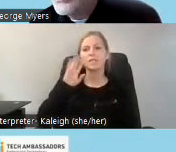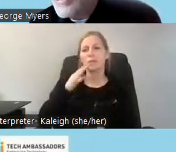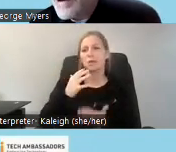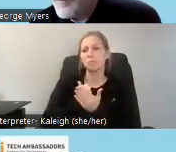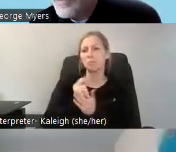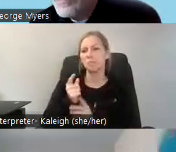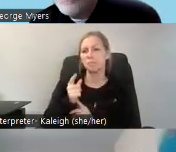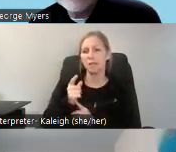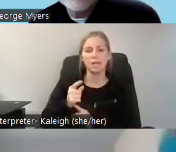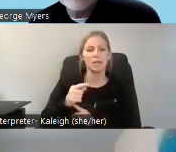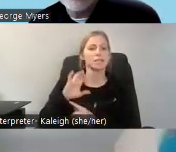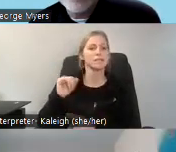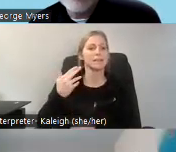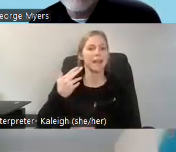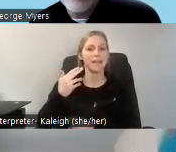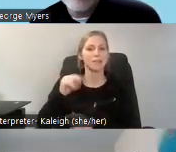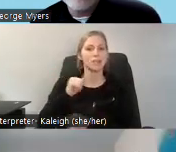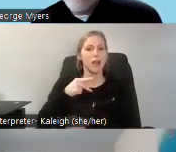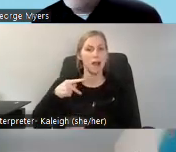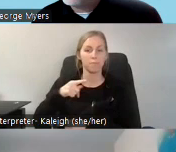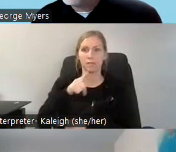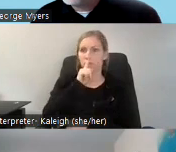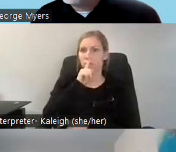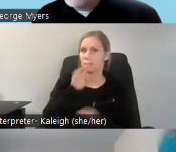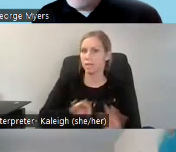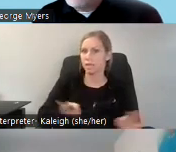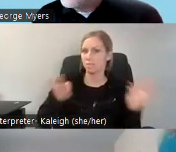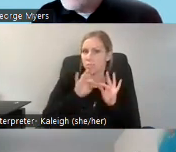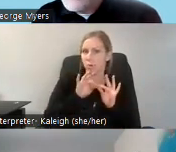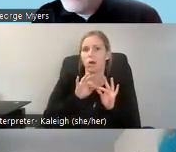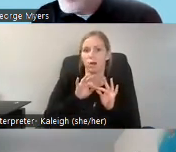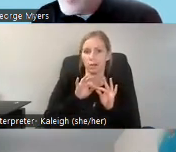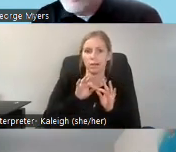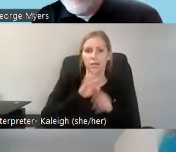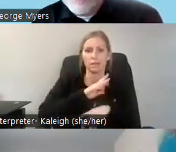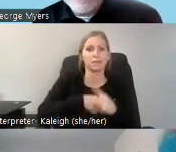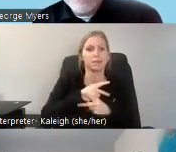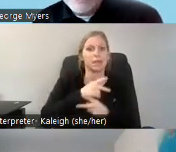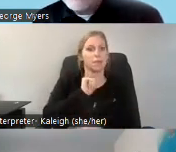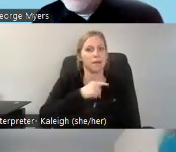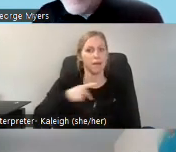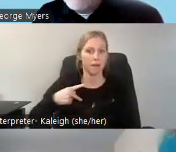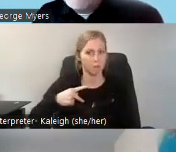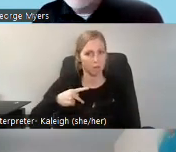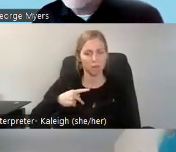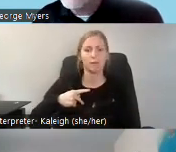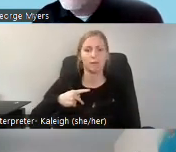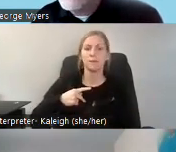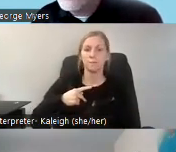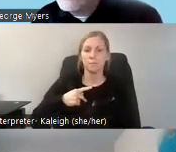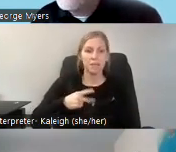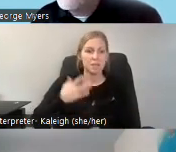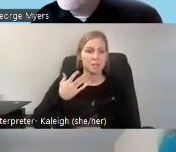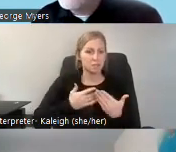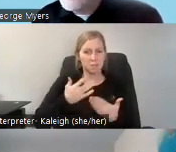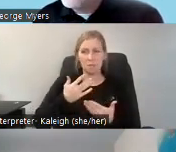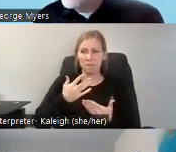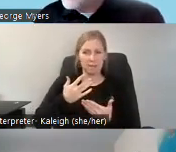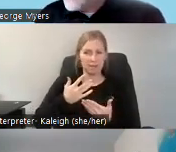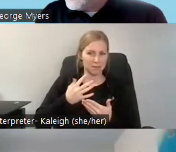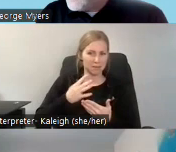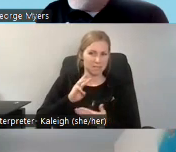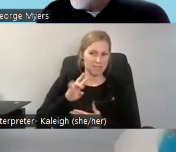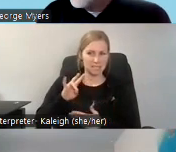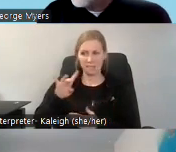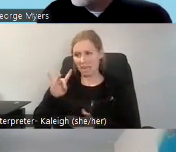about the Cash App. So this is a real important category of apps, and there are probably a half dozen or more different types of